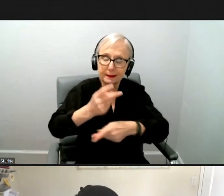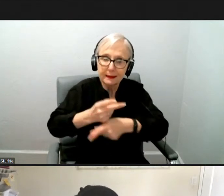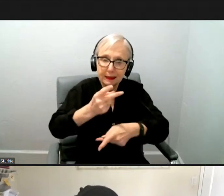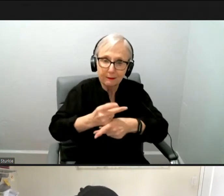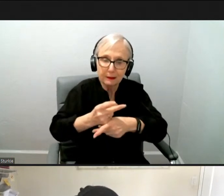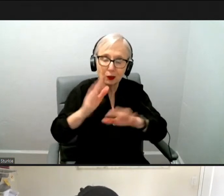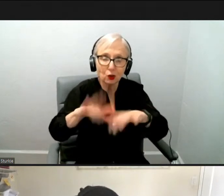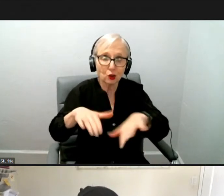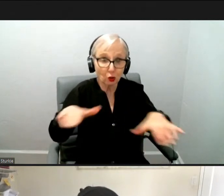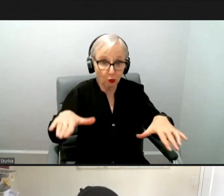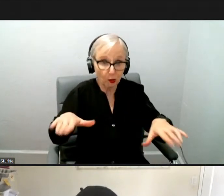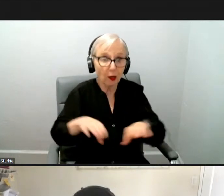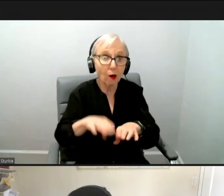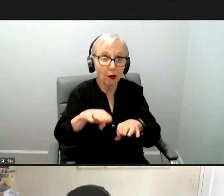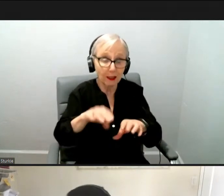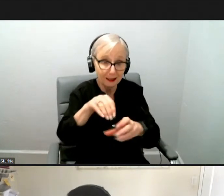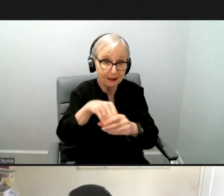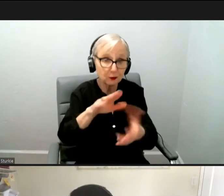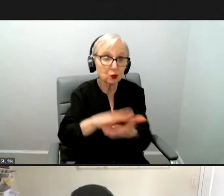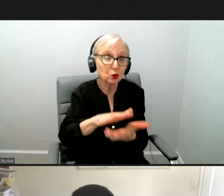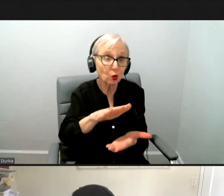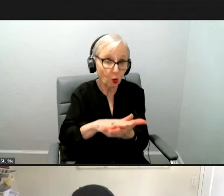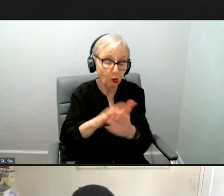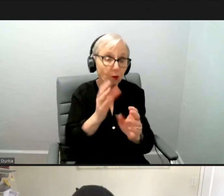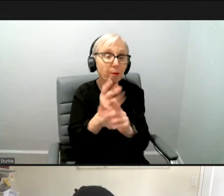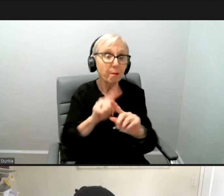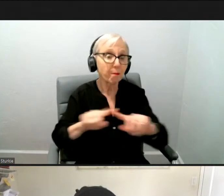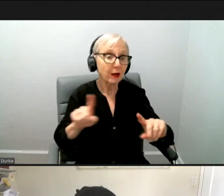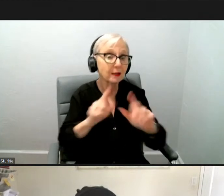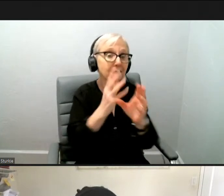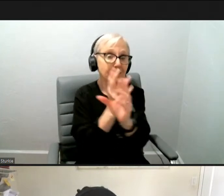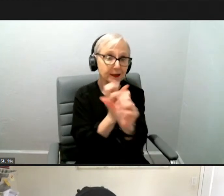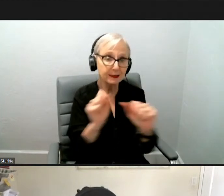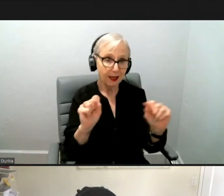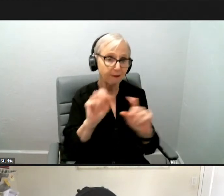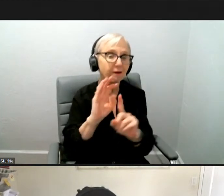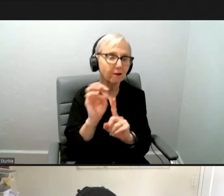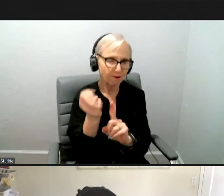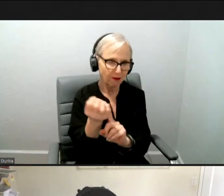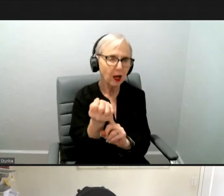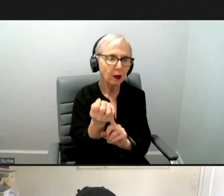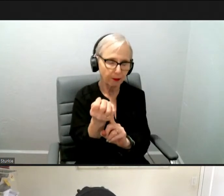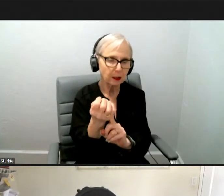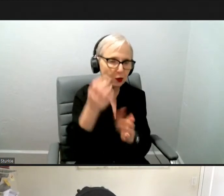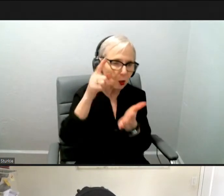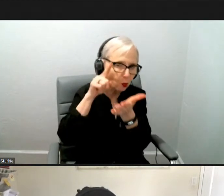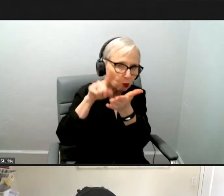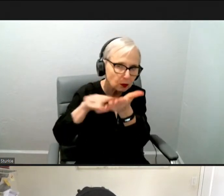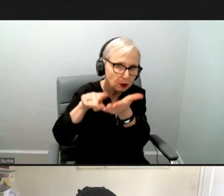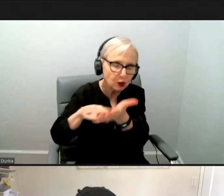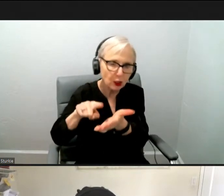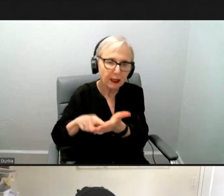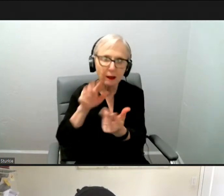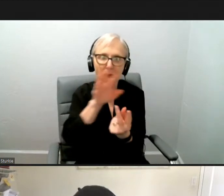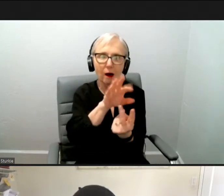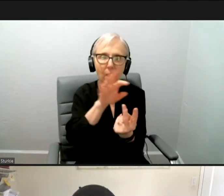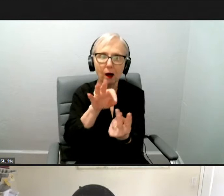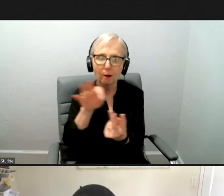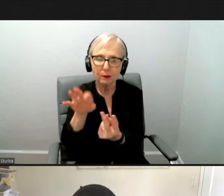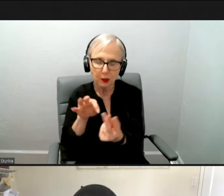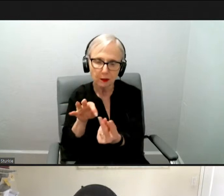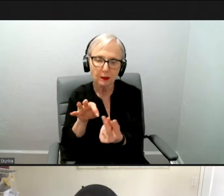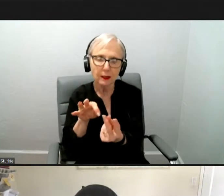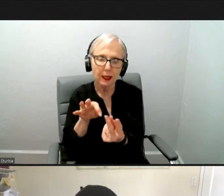keeping schools a safe environment. And so we continue to explore options and are looking at broadening our